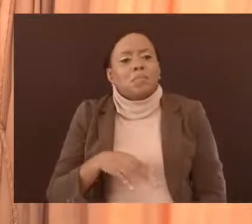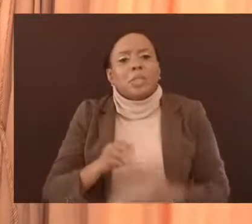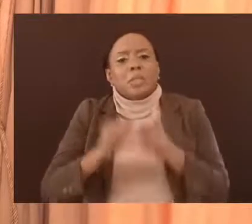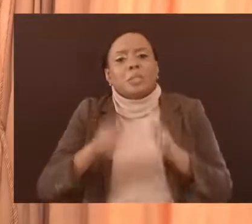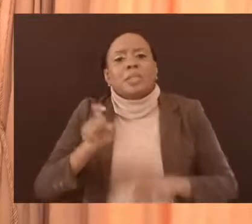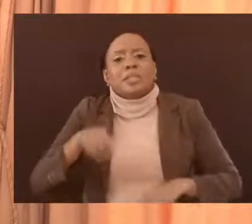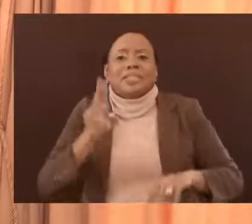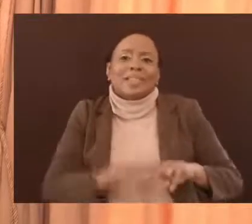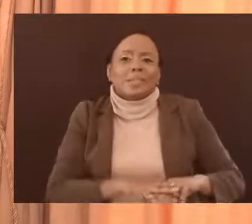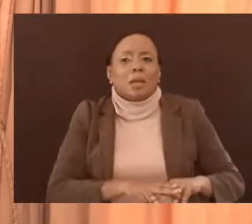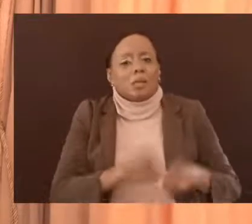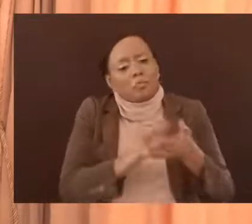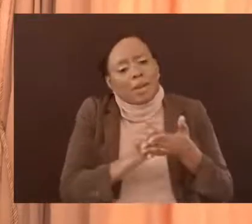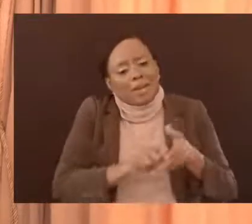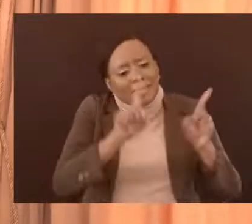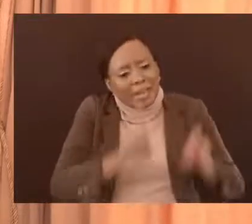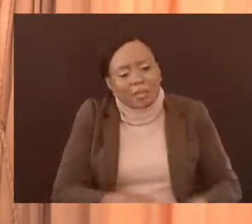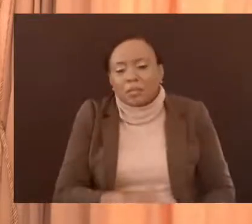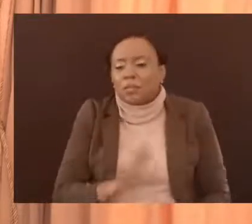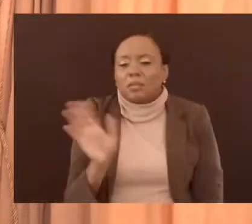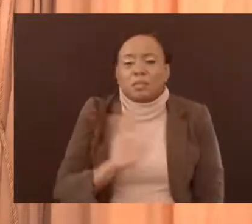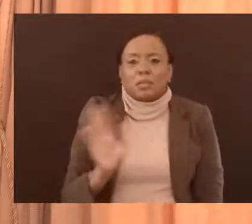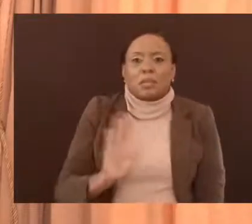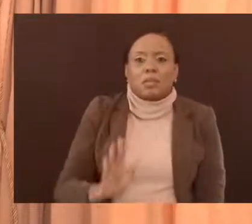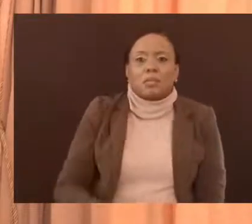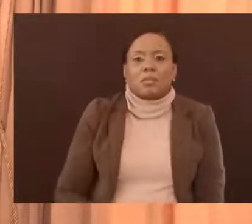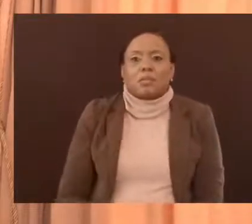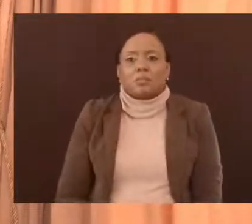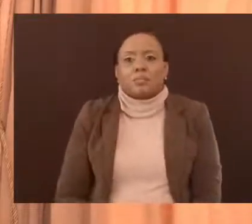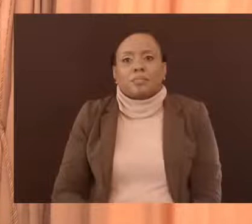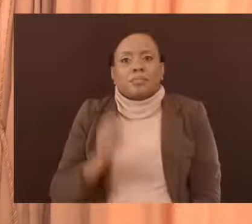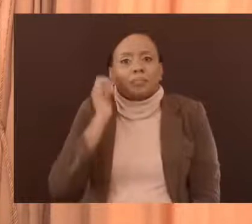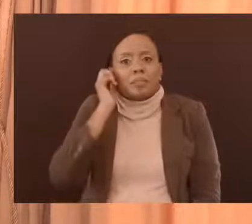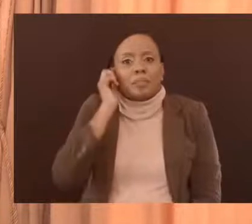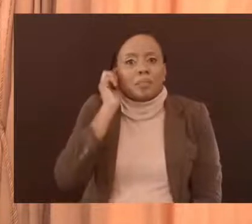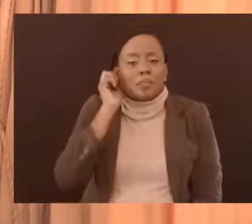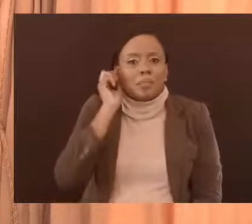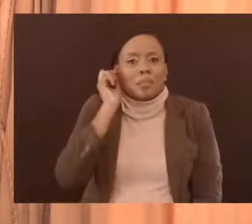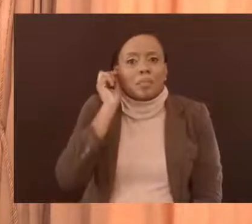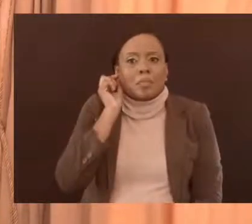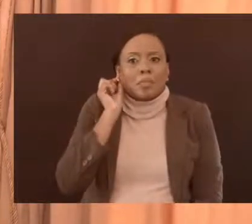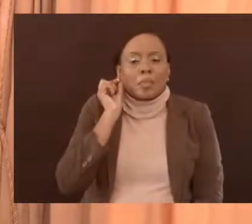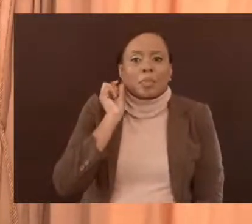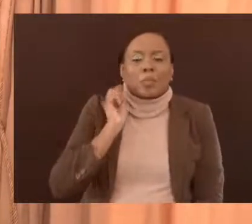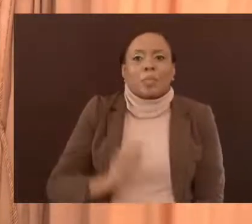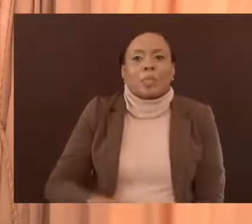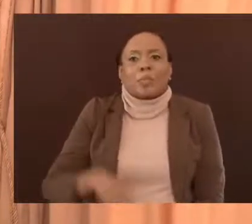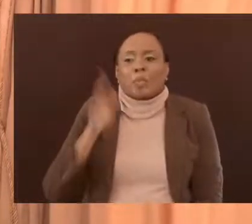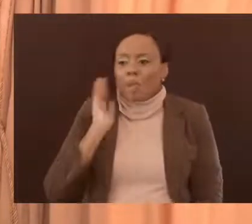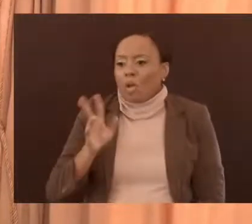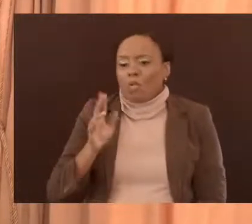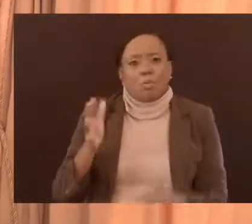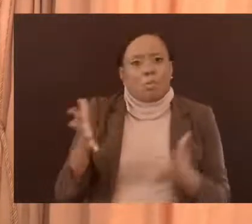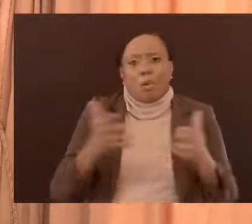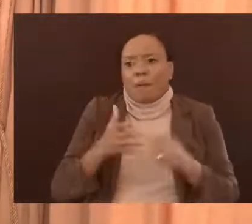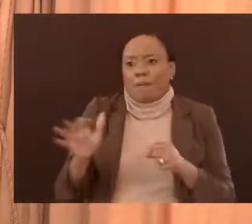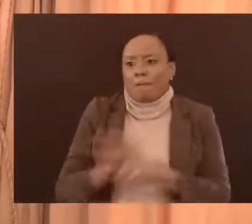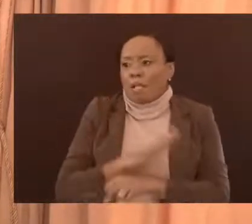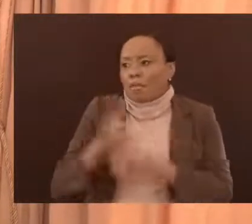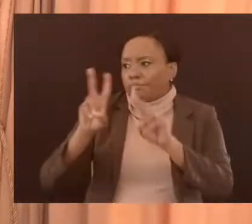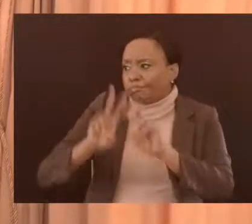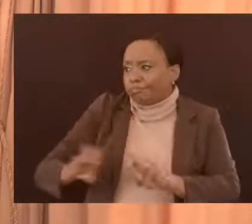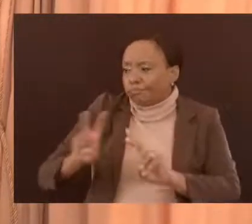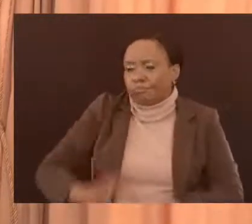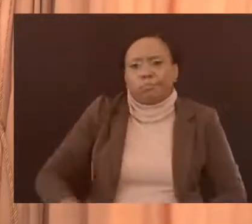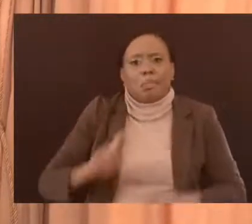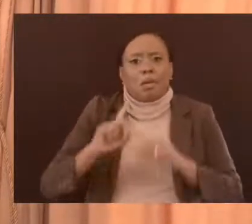utilizing instruments such as portfolios, reflection journals, etc., so that we can get a full understanding of